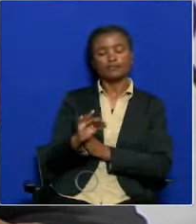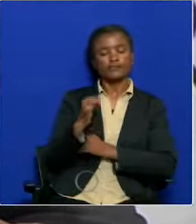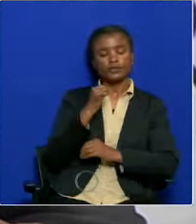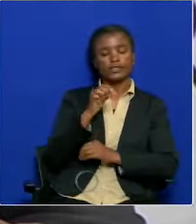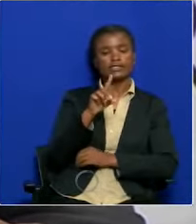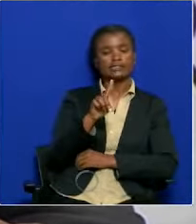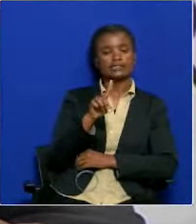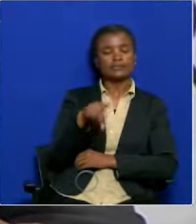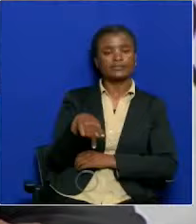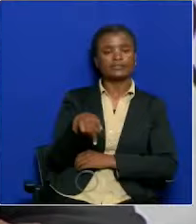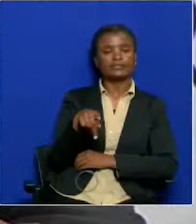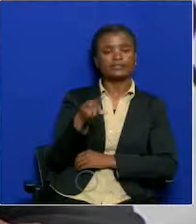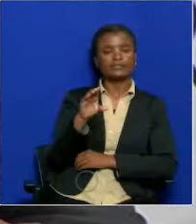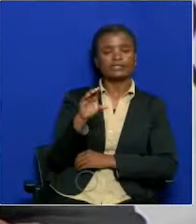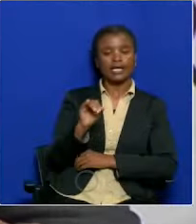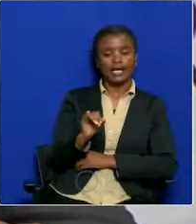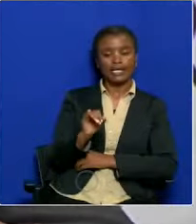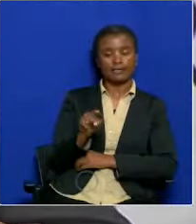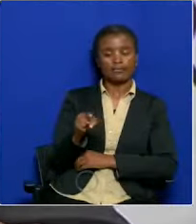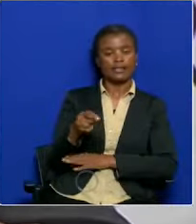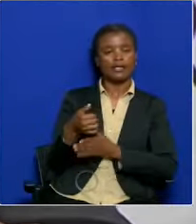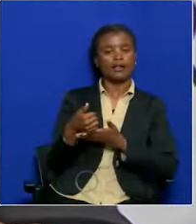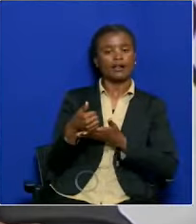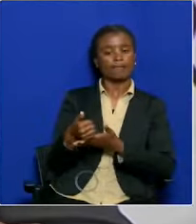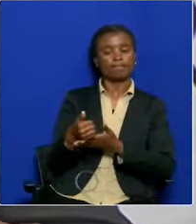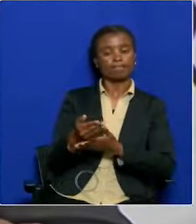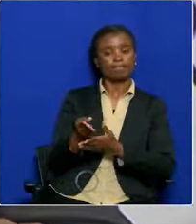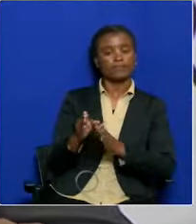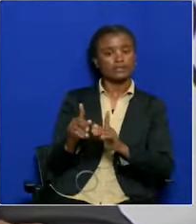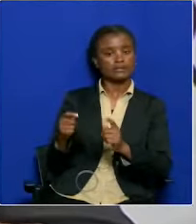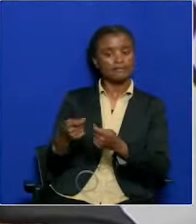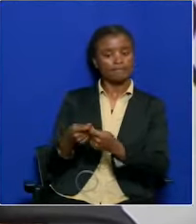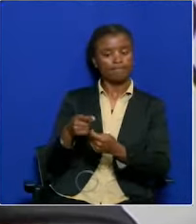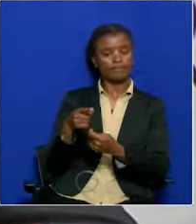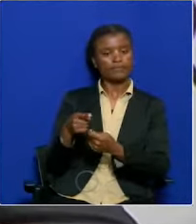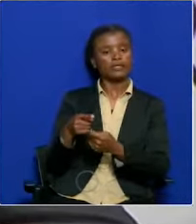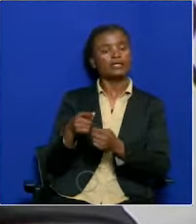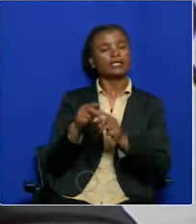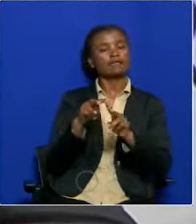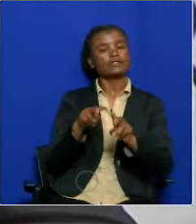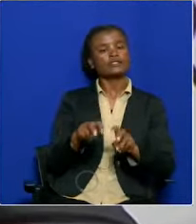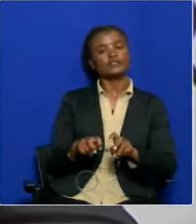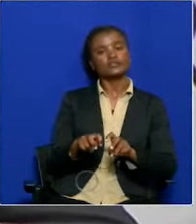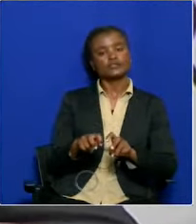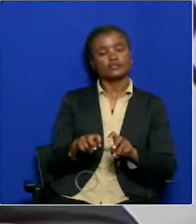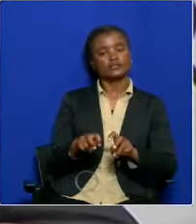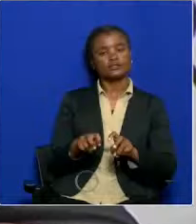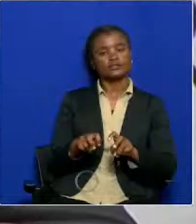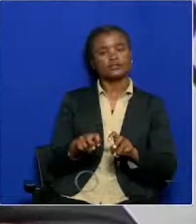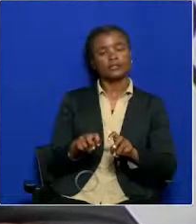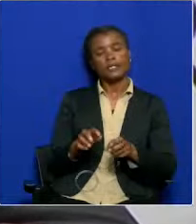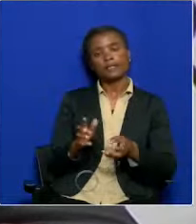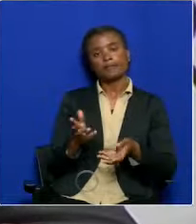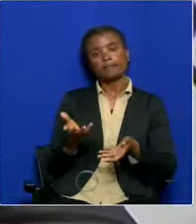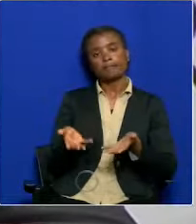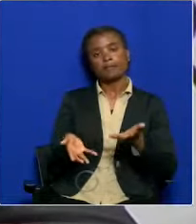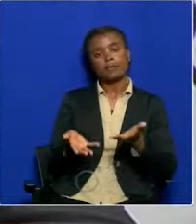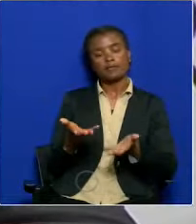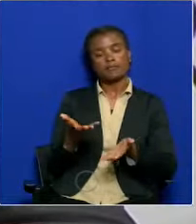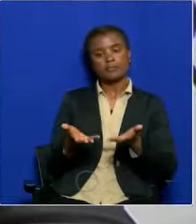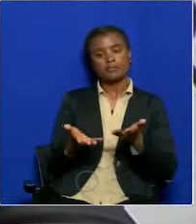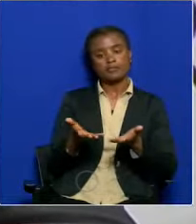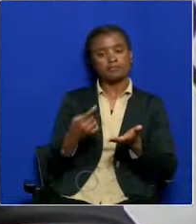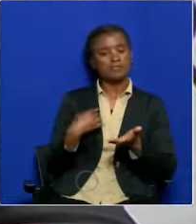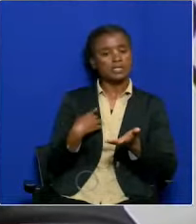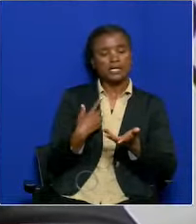them with the investigation and giving people. So it might have slipped me not seeing that, but